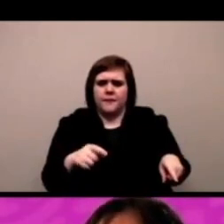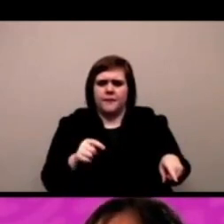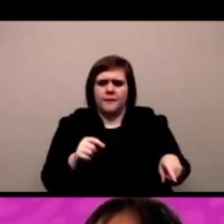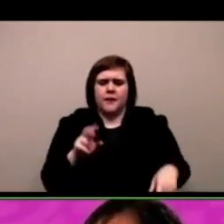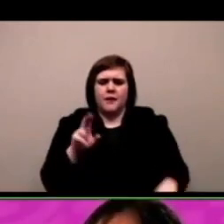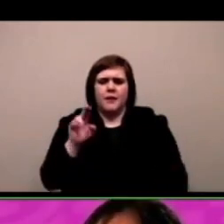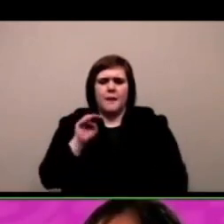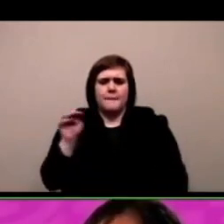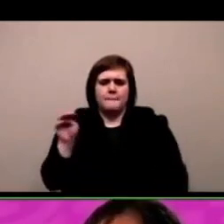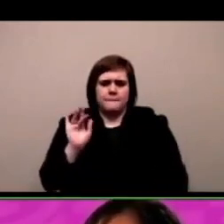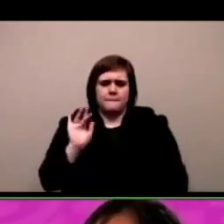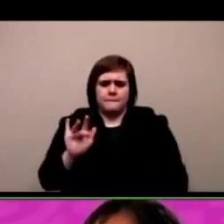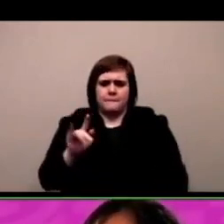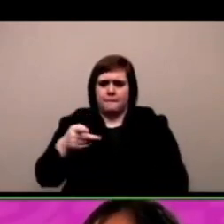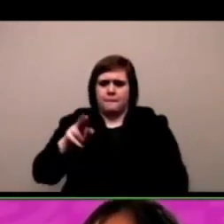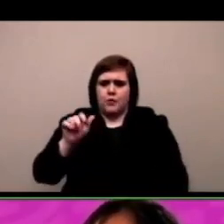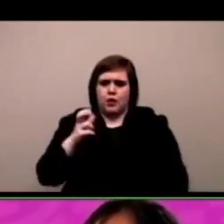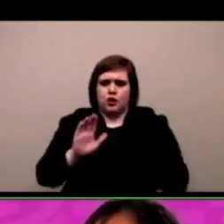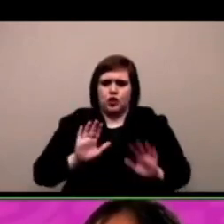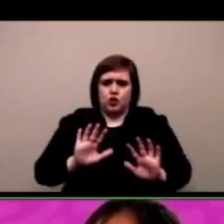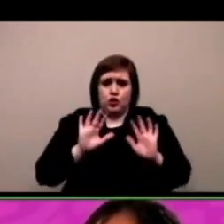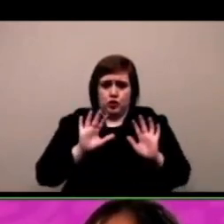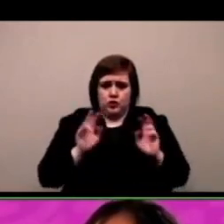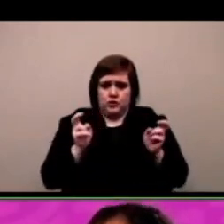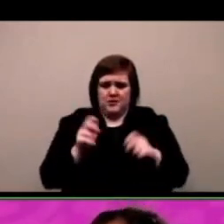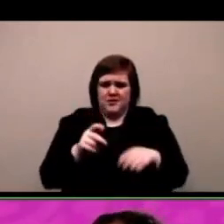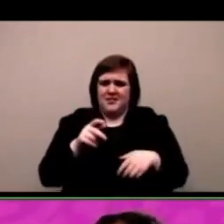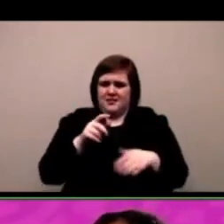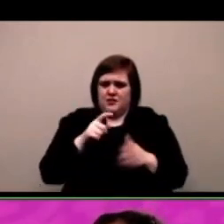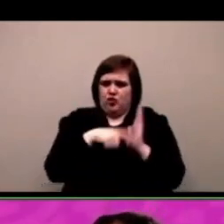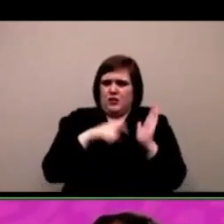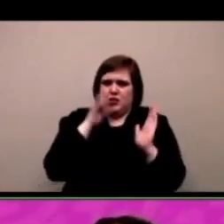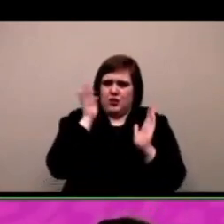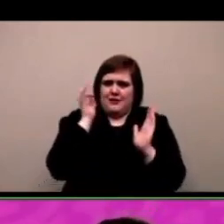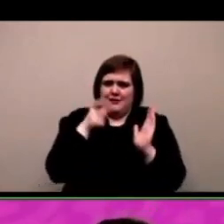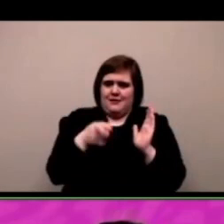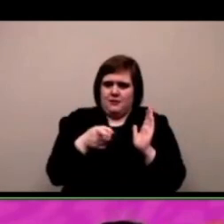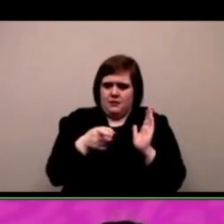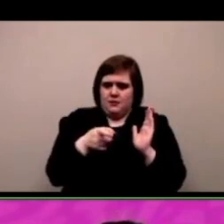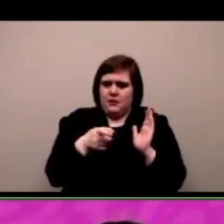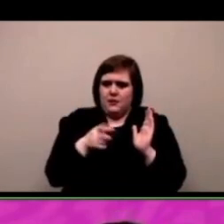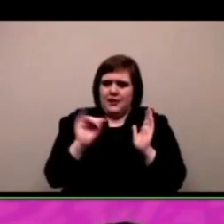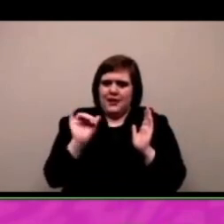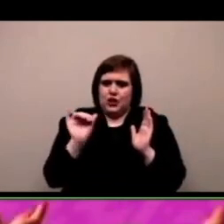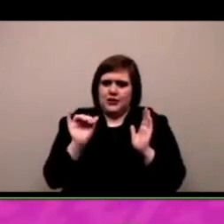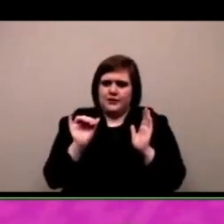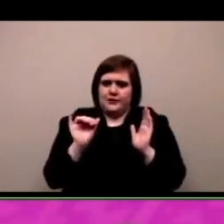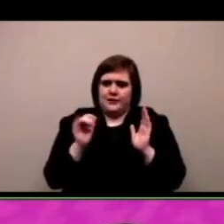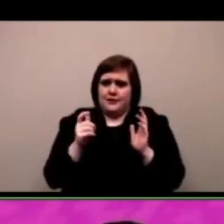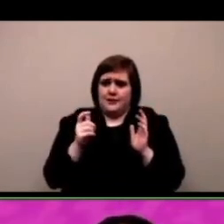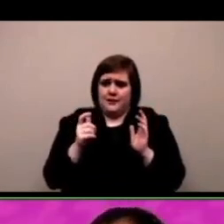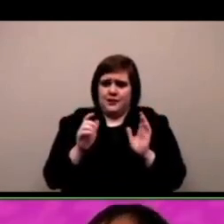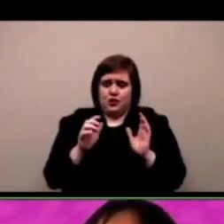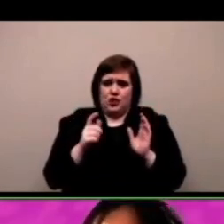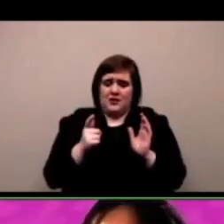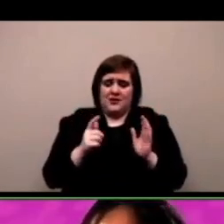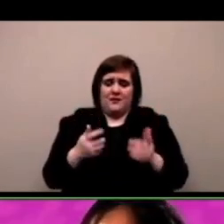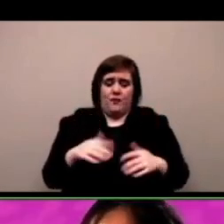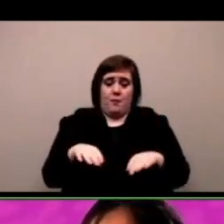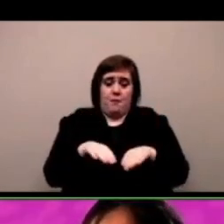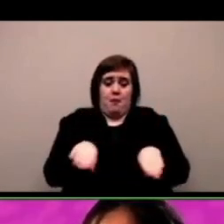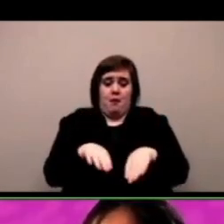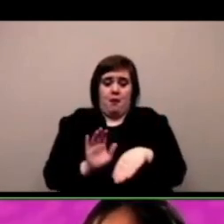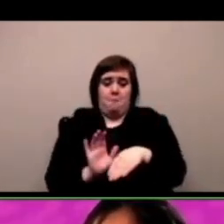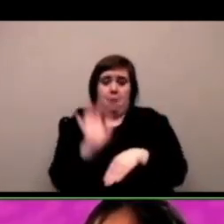When I press push, Scratch Cat is like, it's just like Scratch Cat was shoved from the bottom